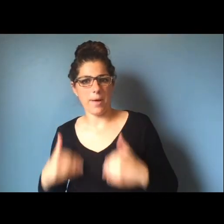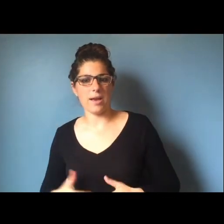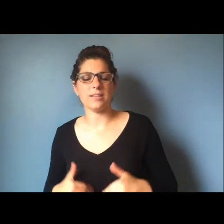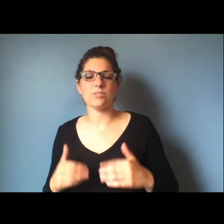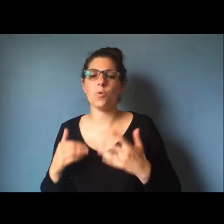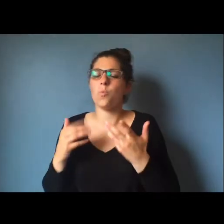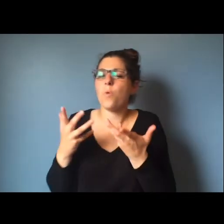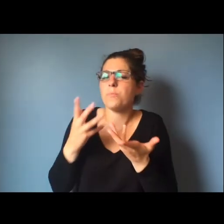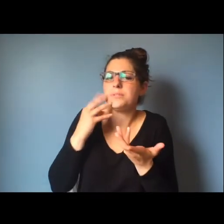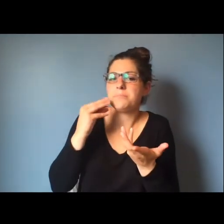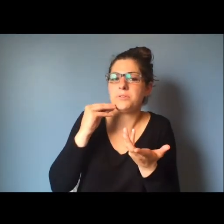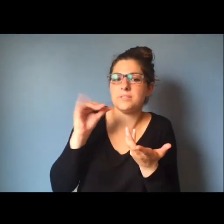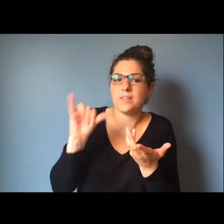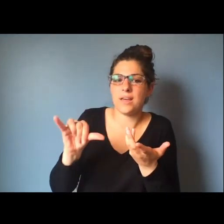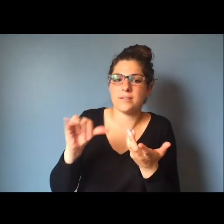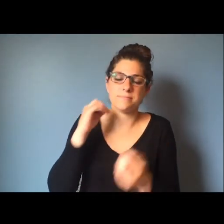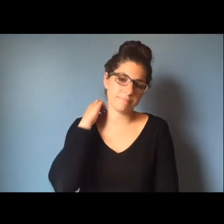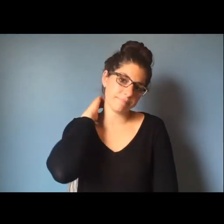having that?